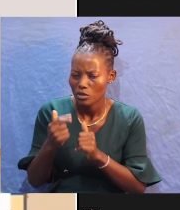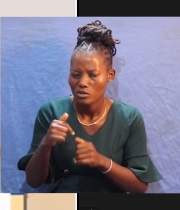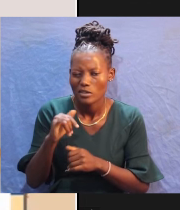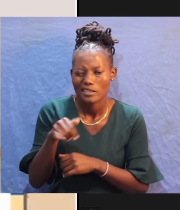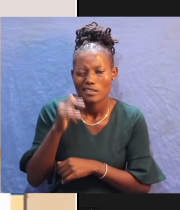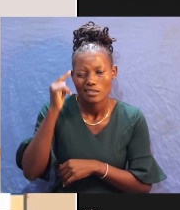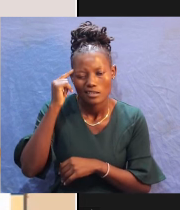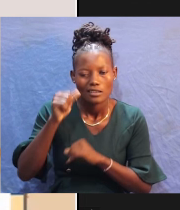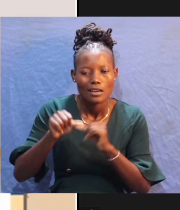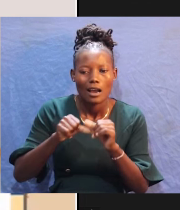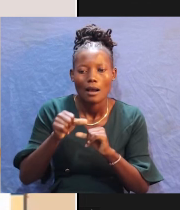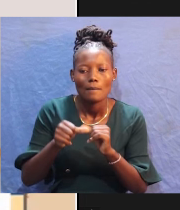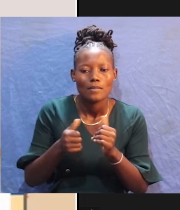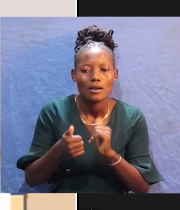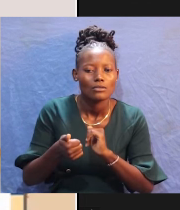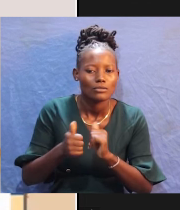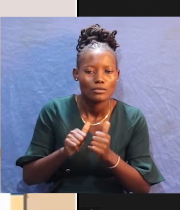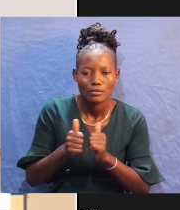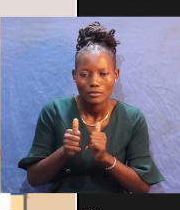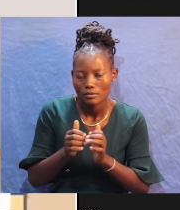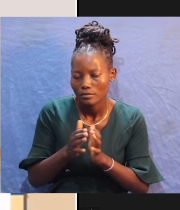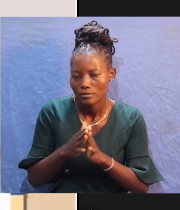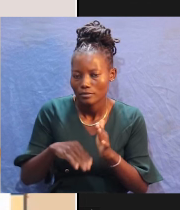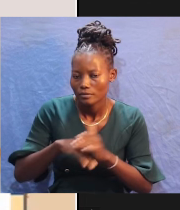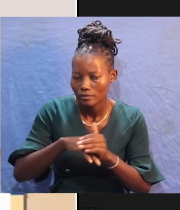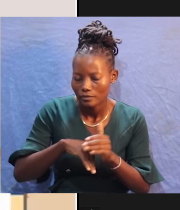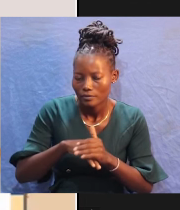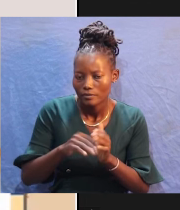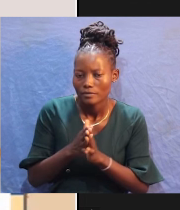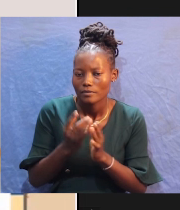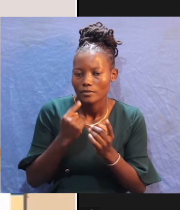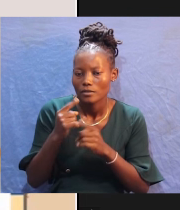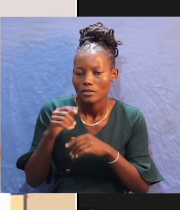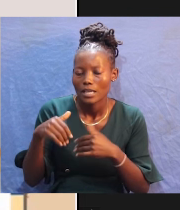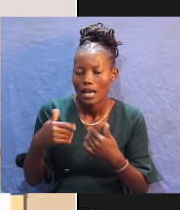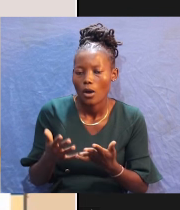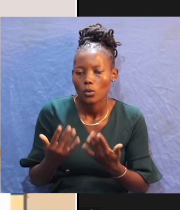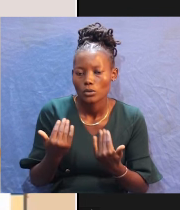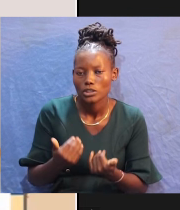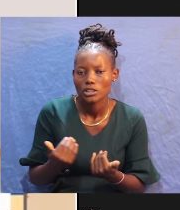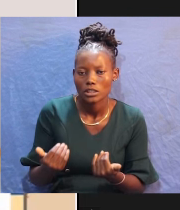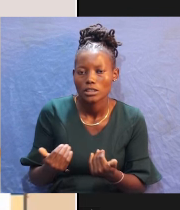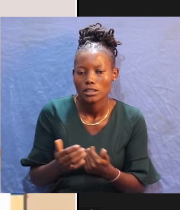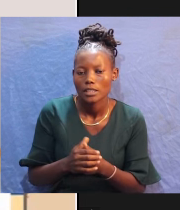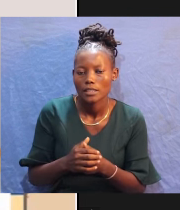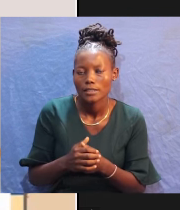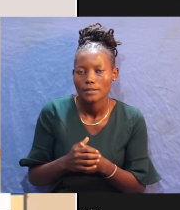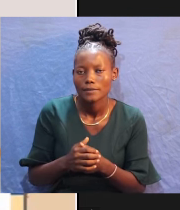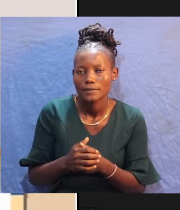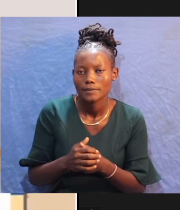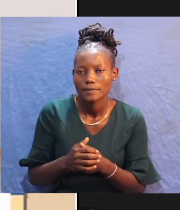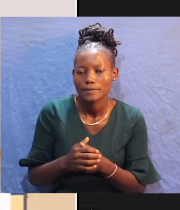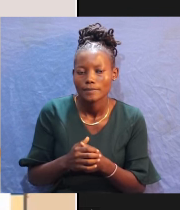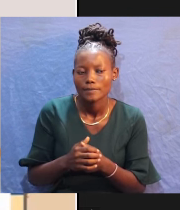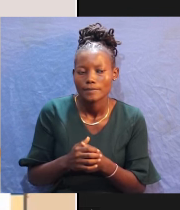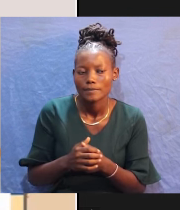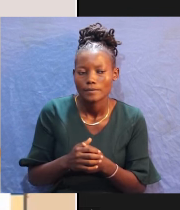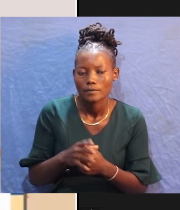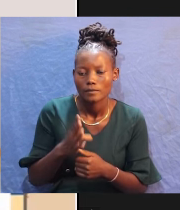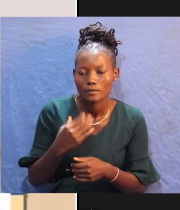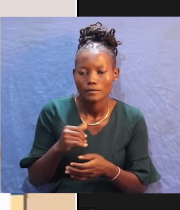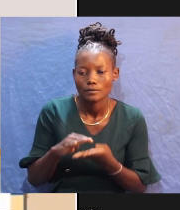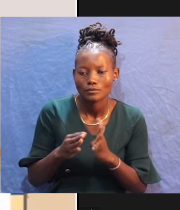better understand what is communication and why communication is important. And in the end of the training session, if we see that there is